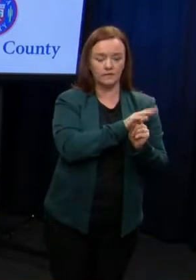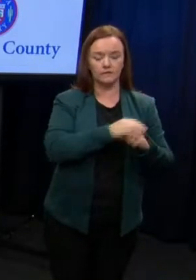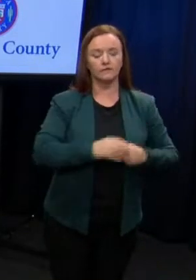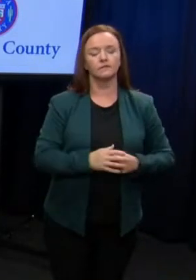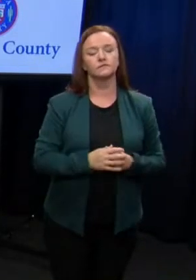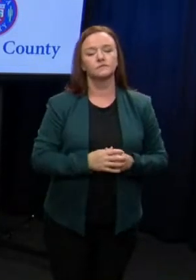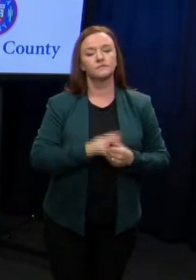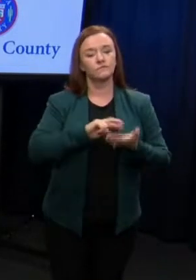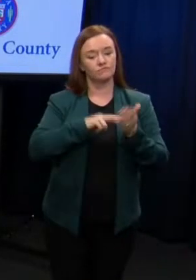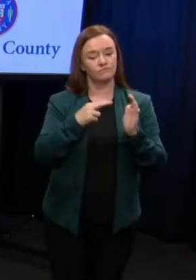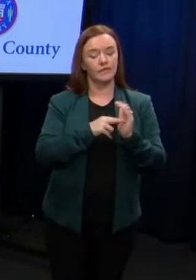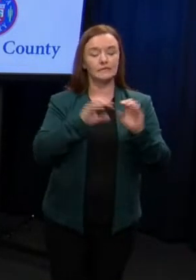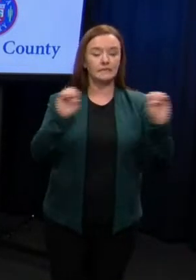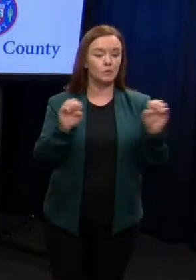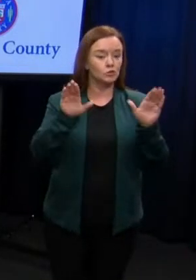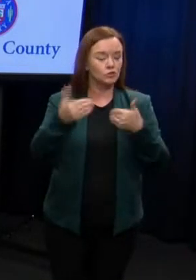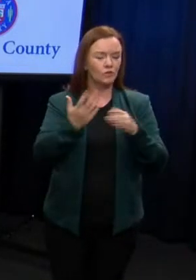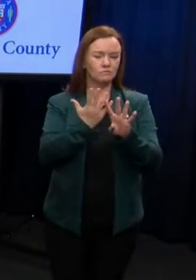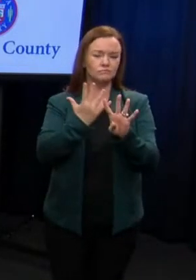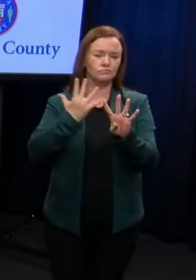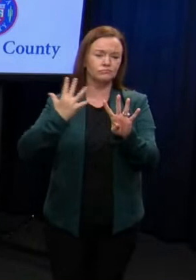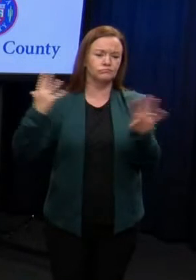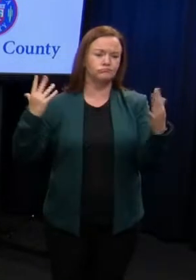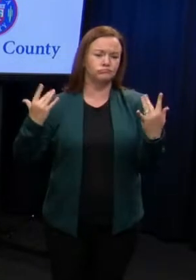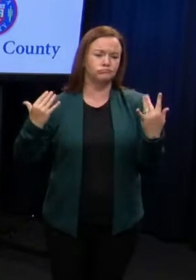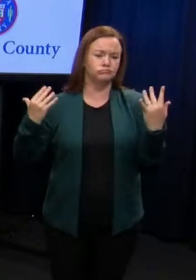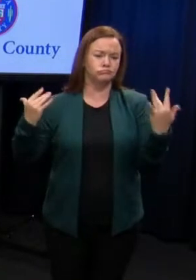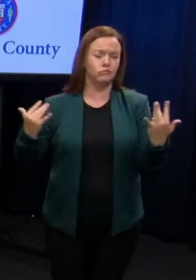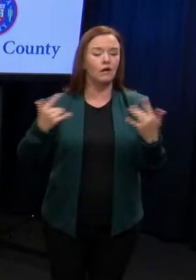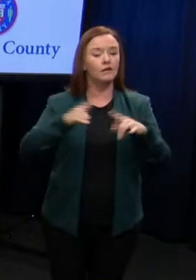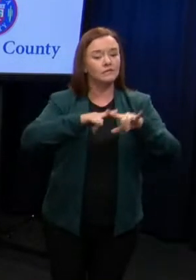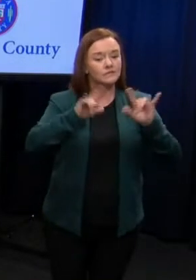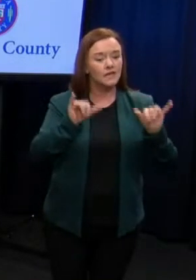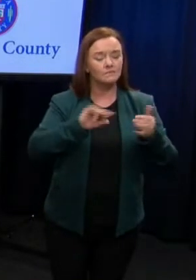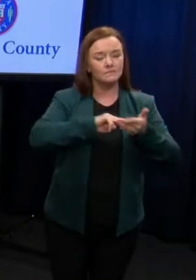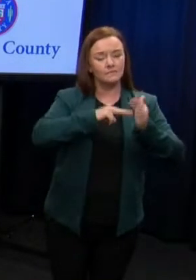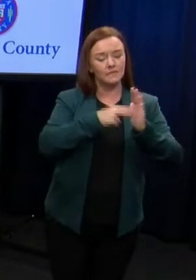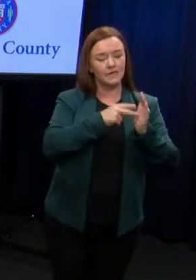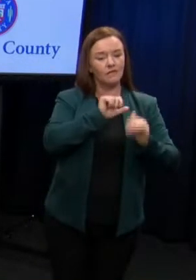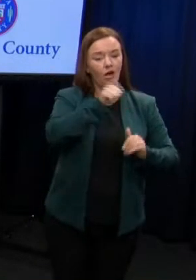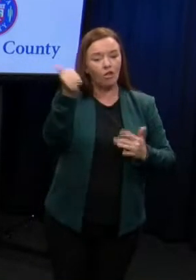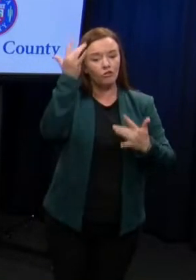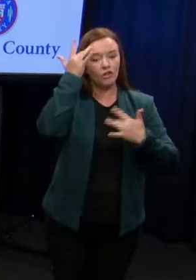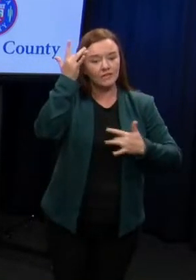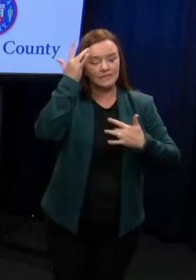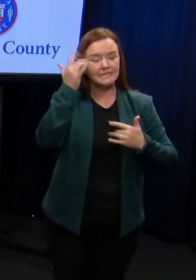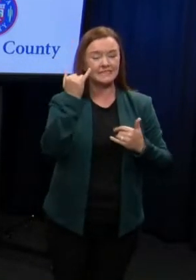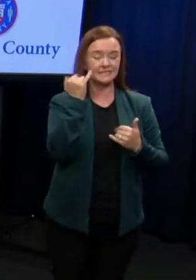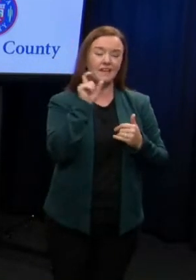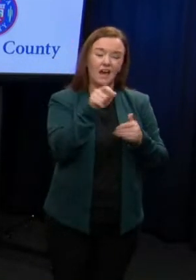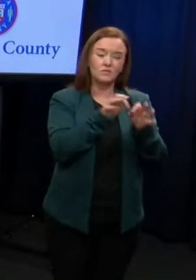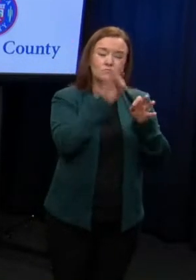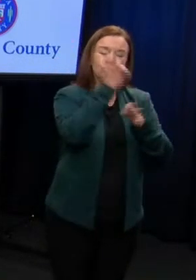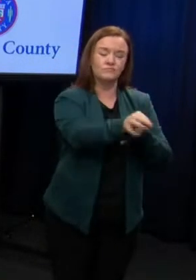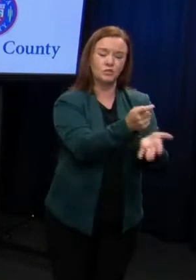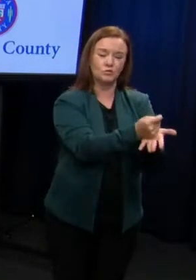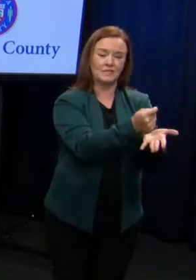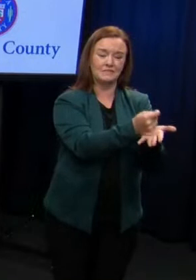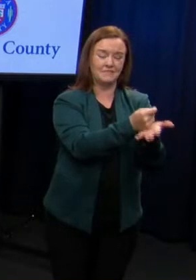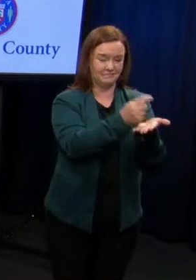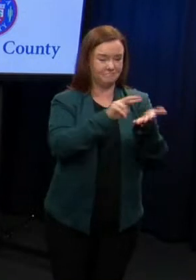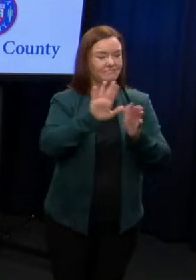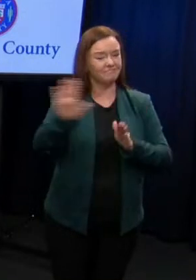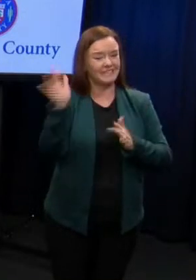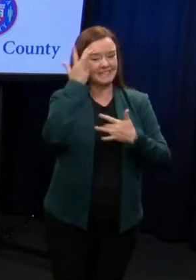that mean long lines in the emergency room, but also delaying treatment for illnesses that will get worse if care is delayed. We're